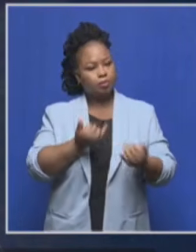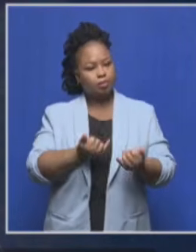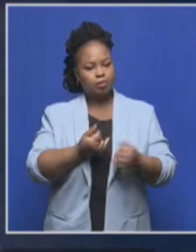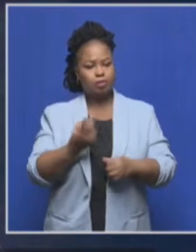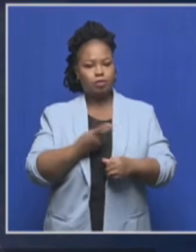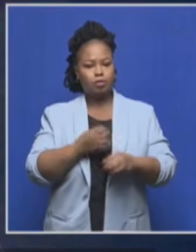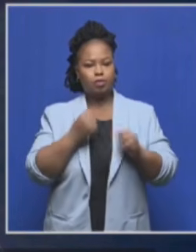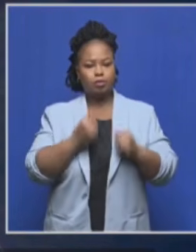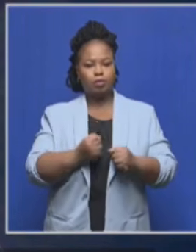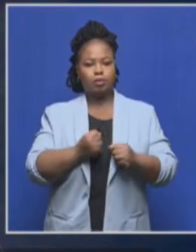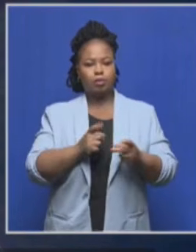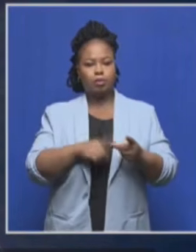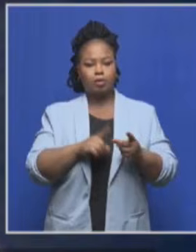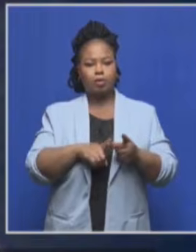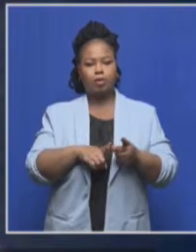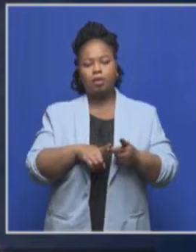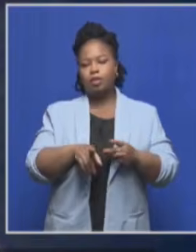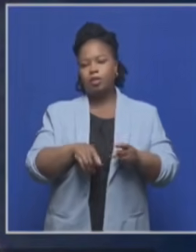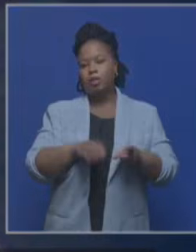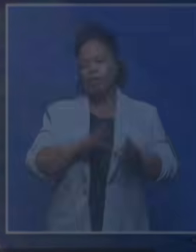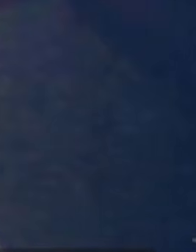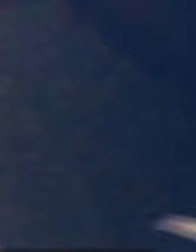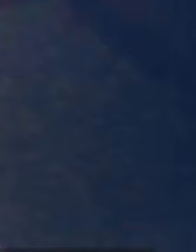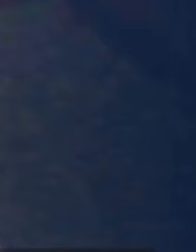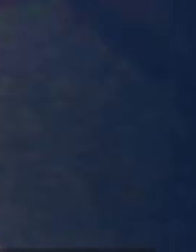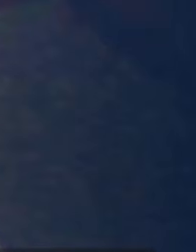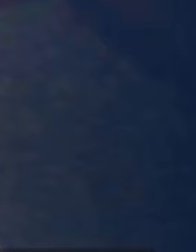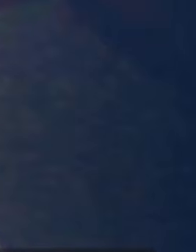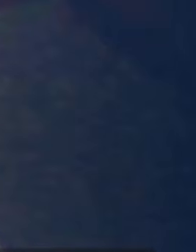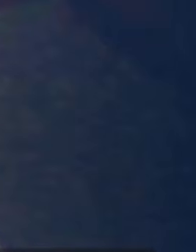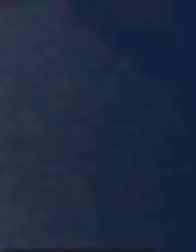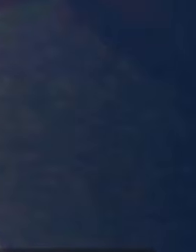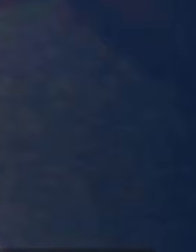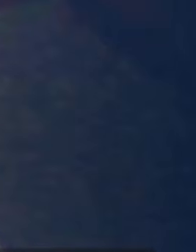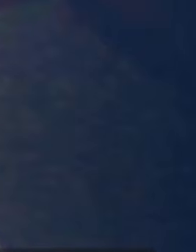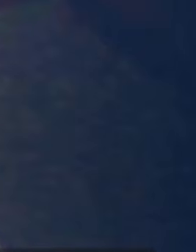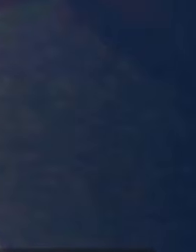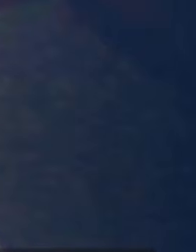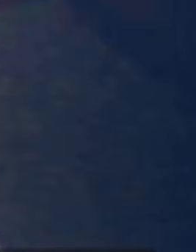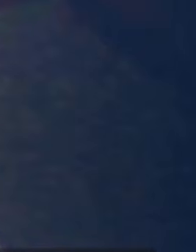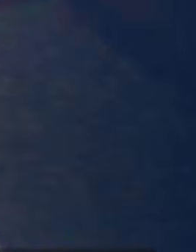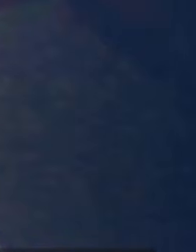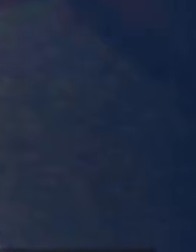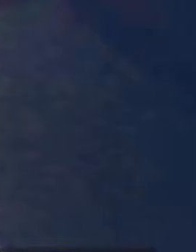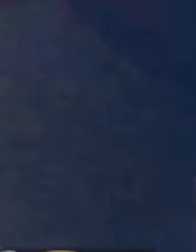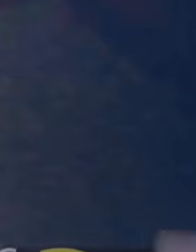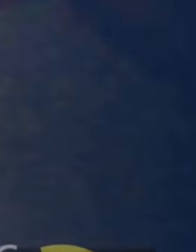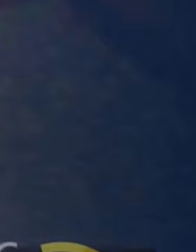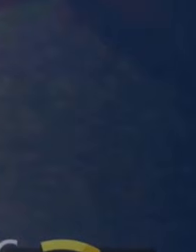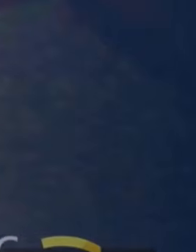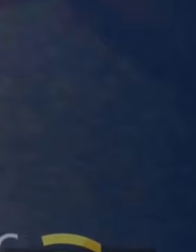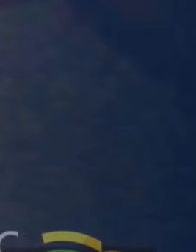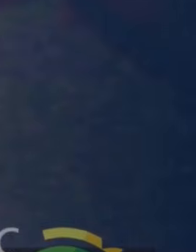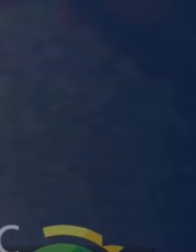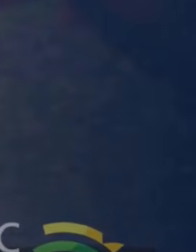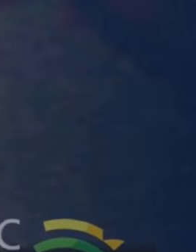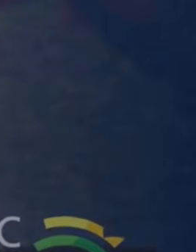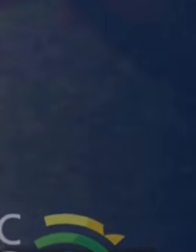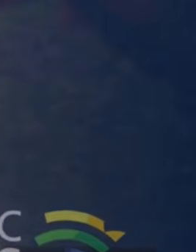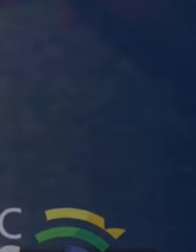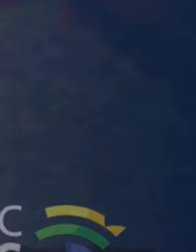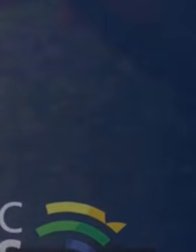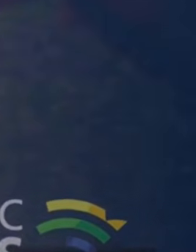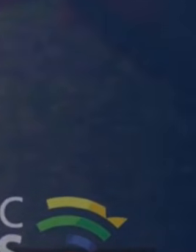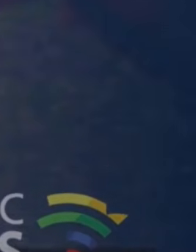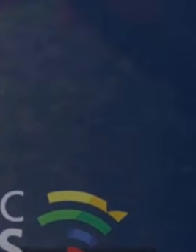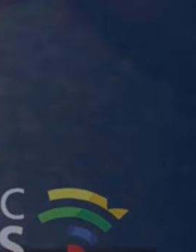very strong character and she stands up for it. And I've seen how that changes everything for her. So I don't have to step in as a